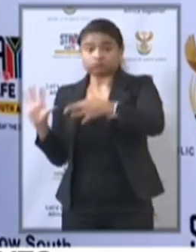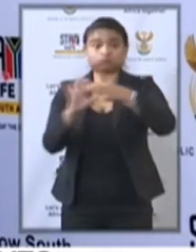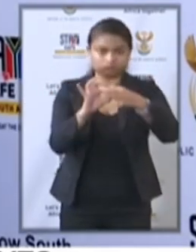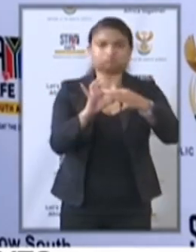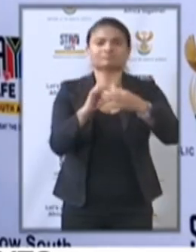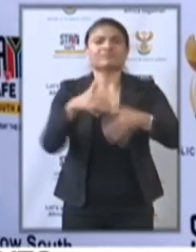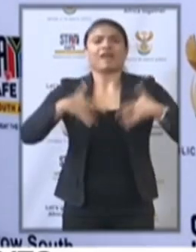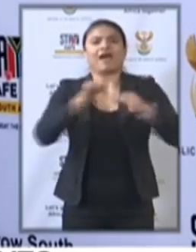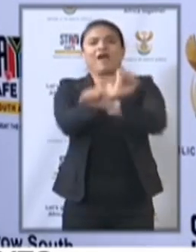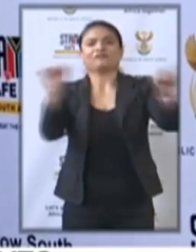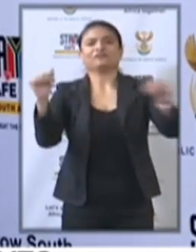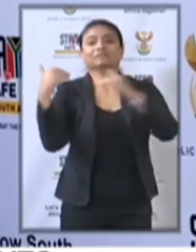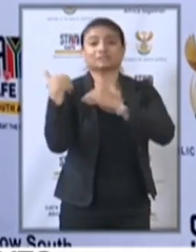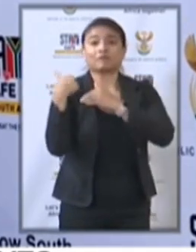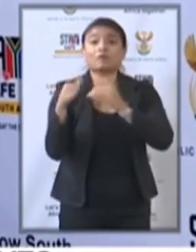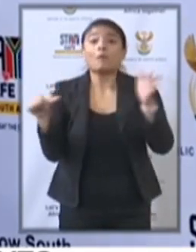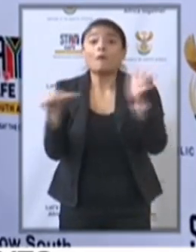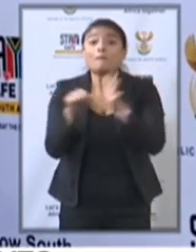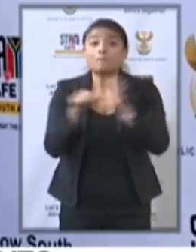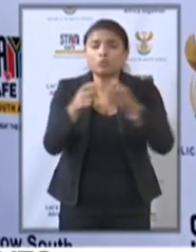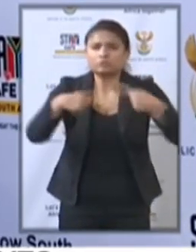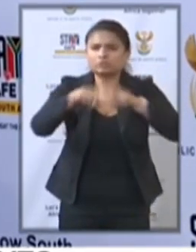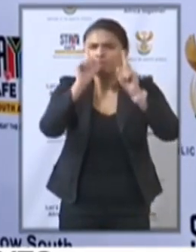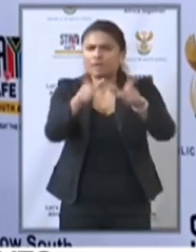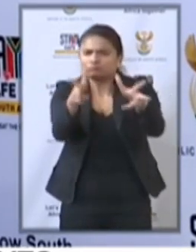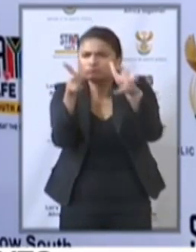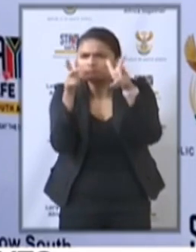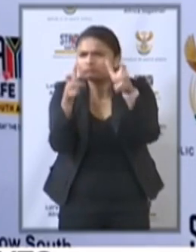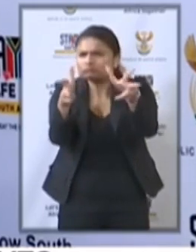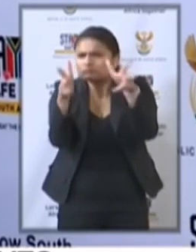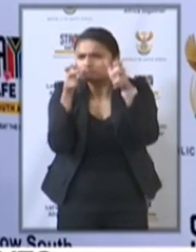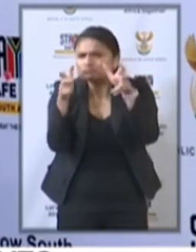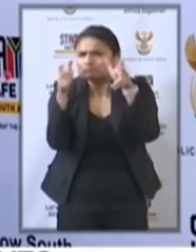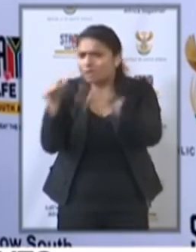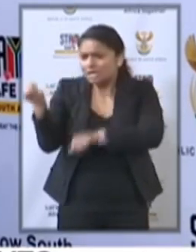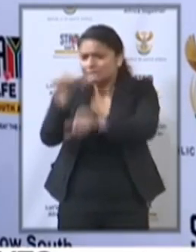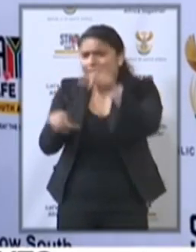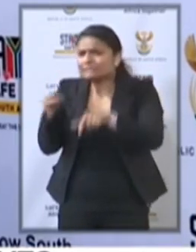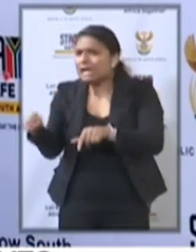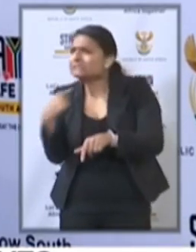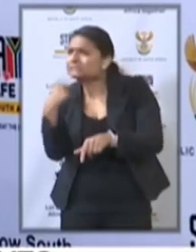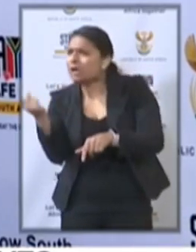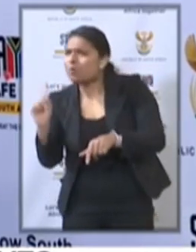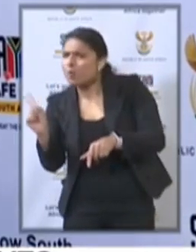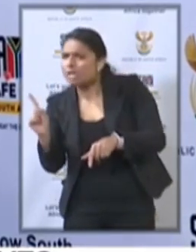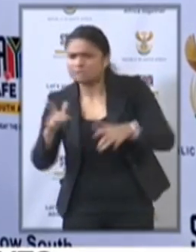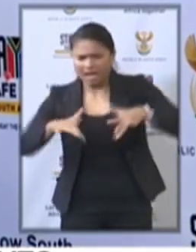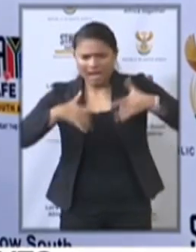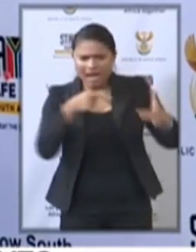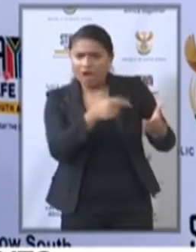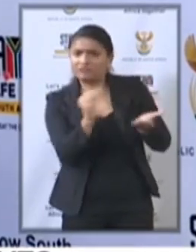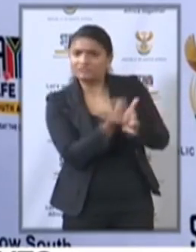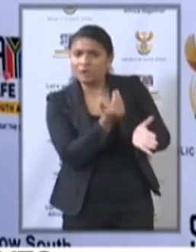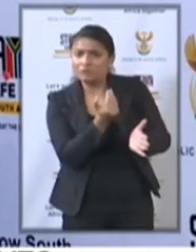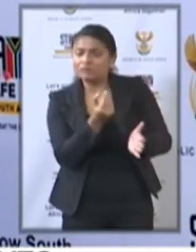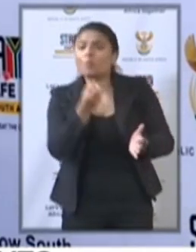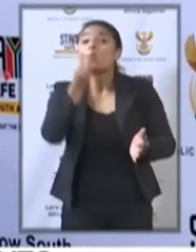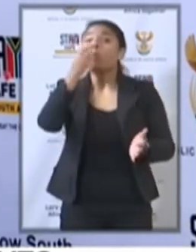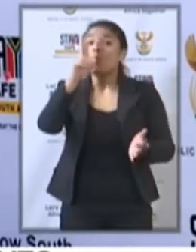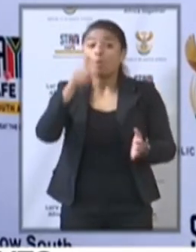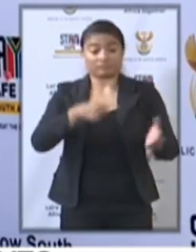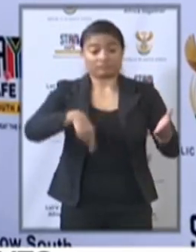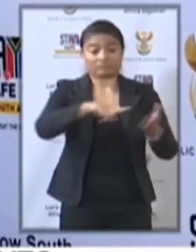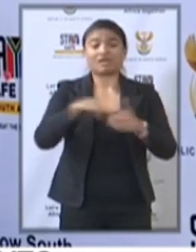is between listening to science and saving lives, or ignoring science and